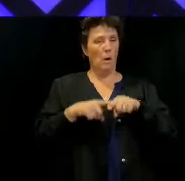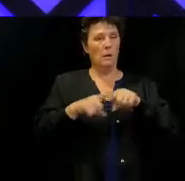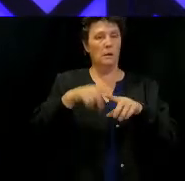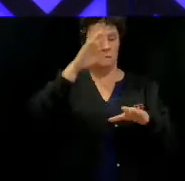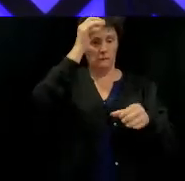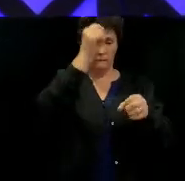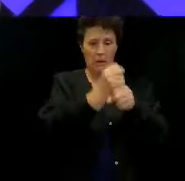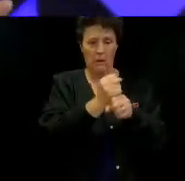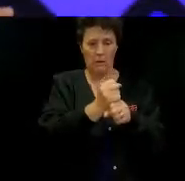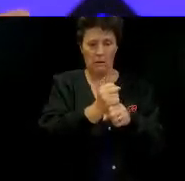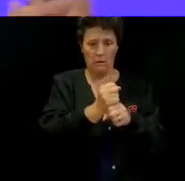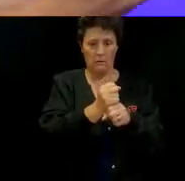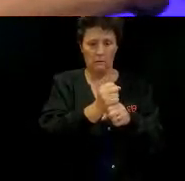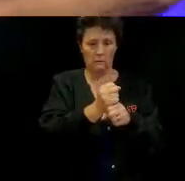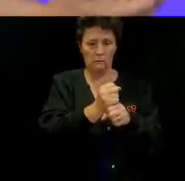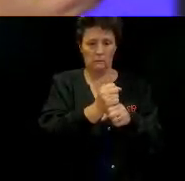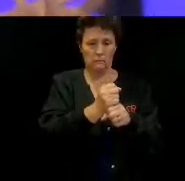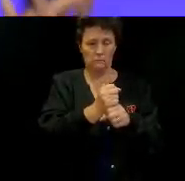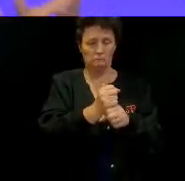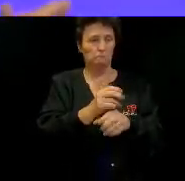I want to host faith.